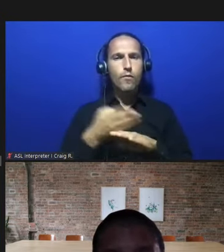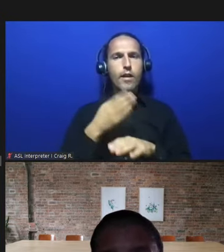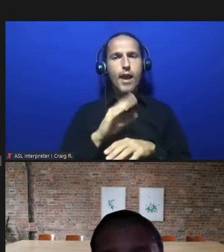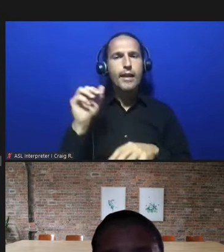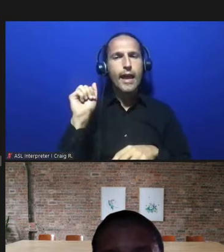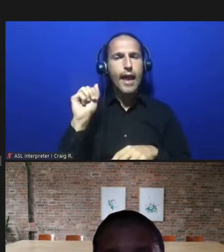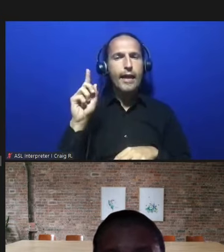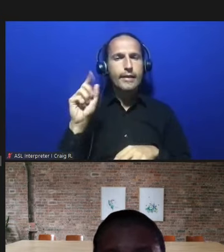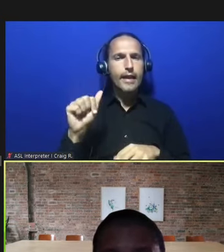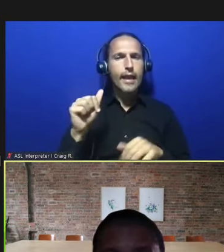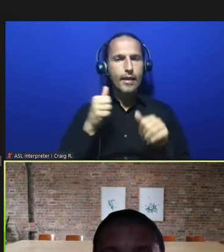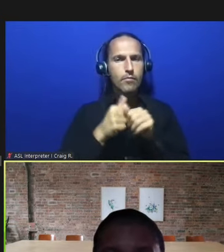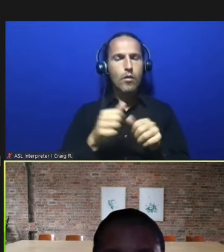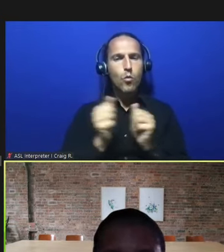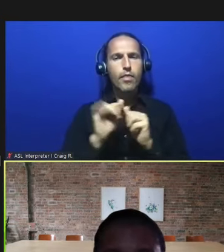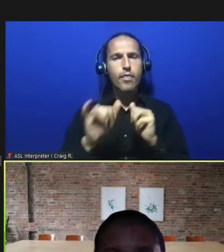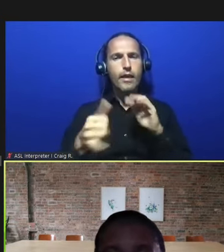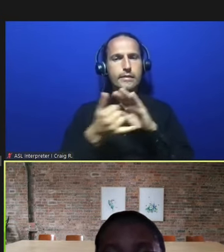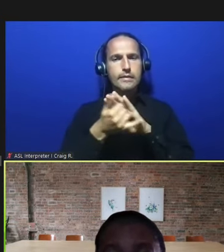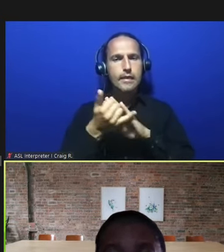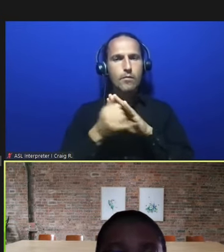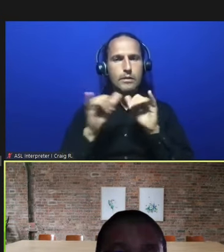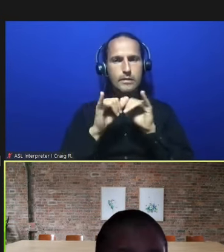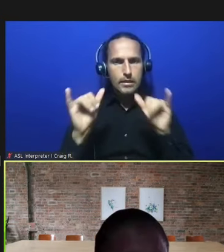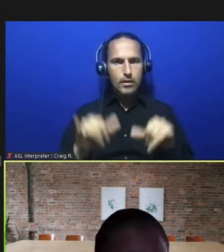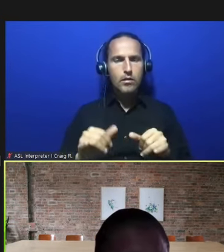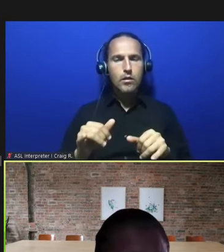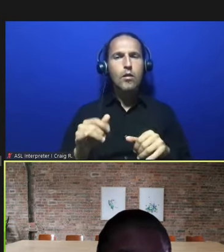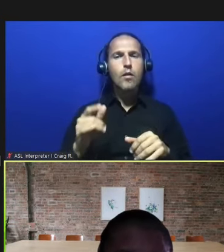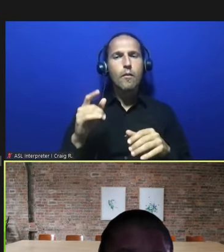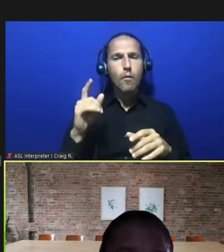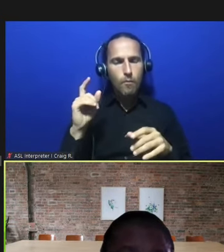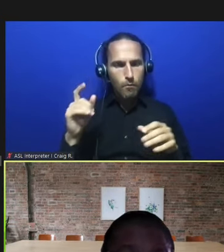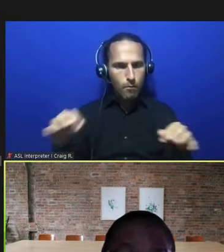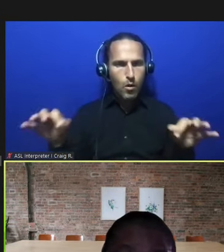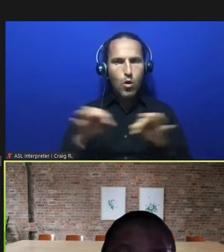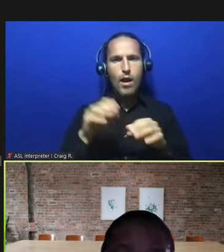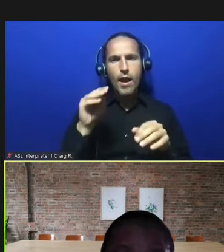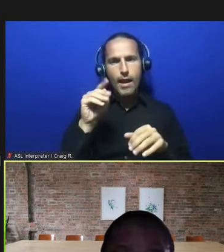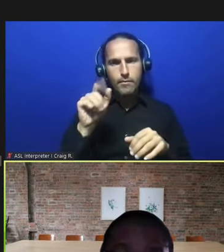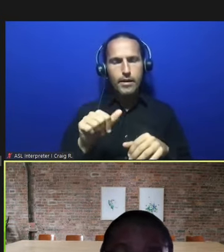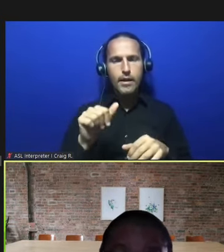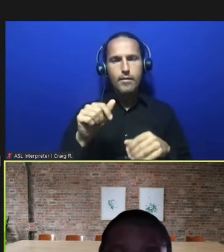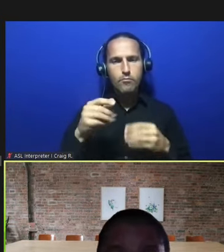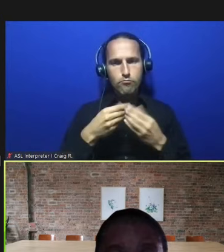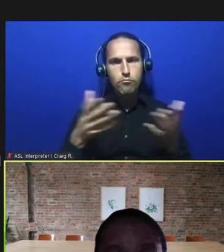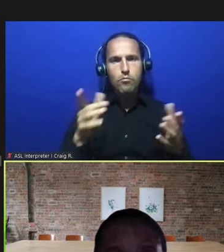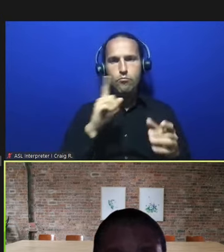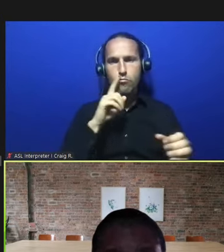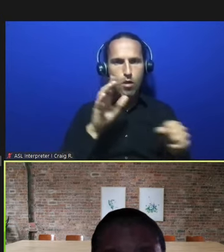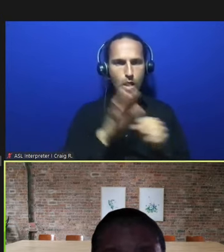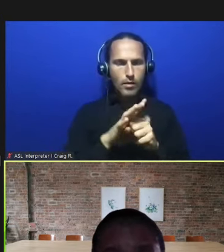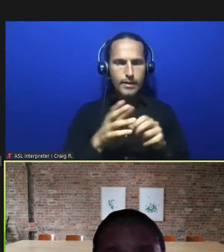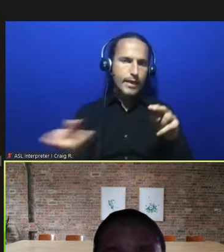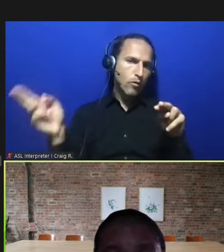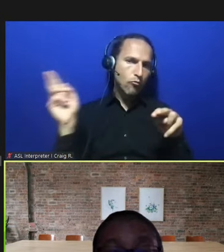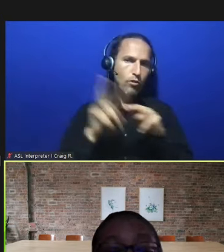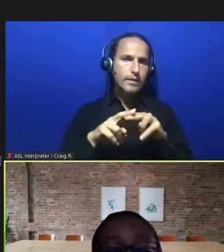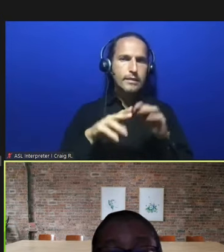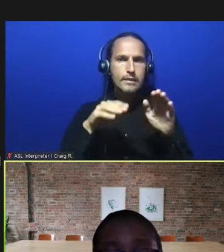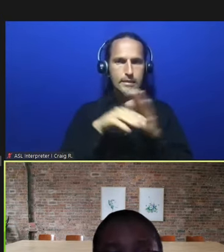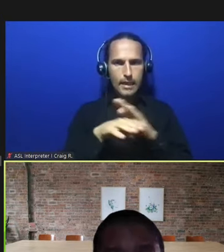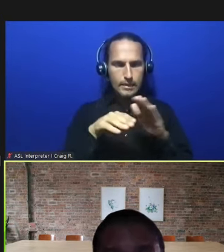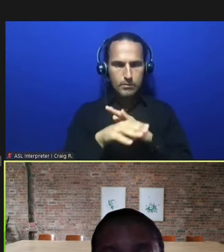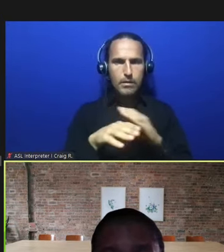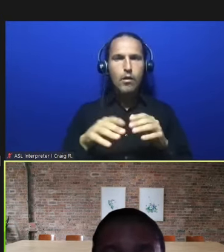ADA compliance for the subway system. To ensure that the MTA delivers on its promise of increased accessibility,